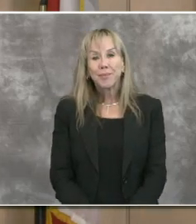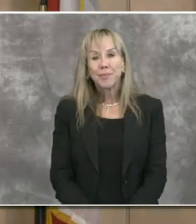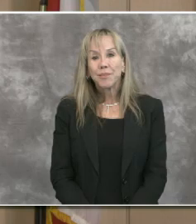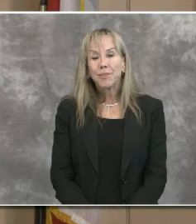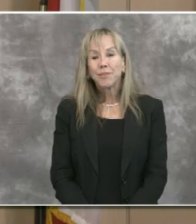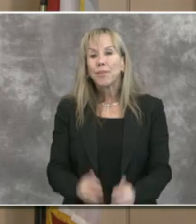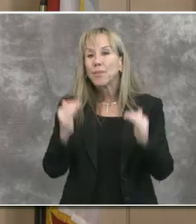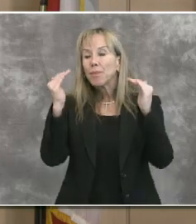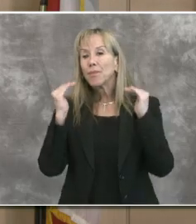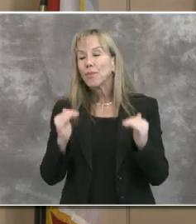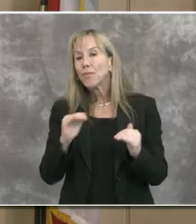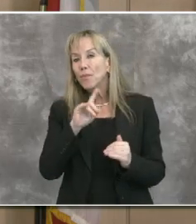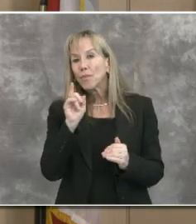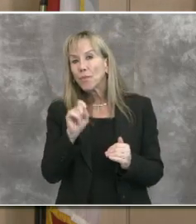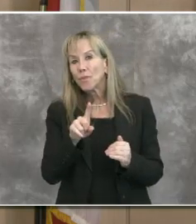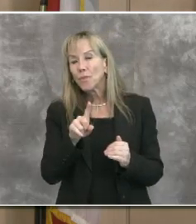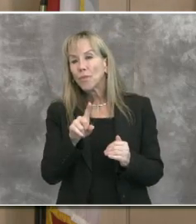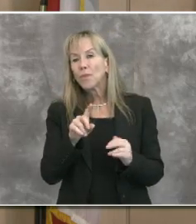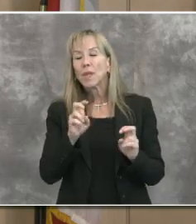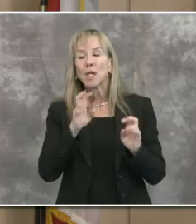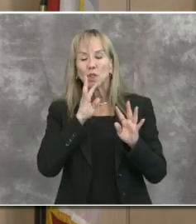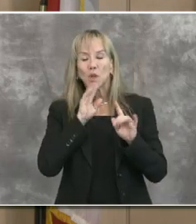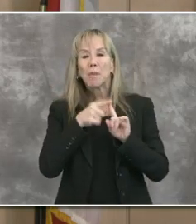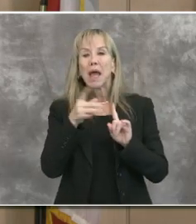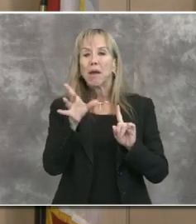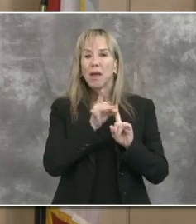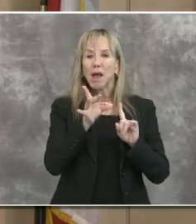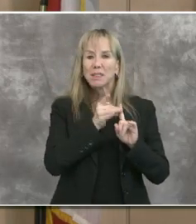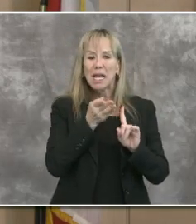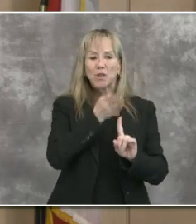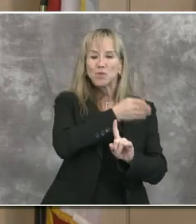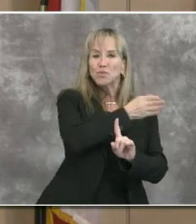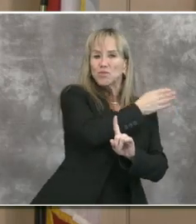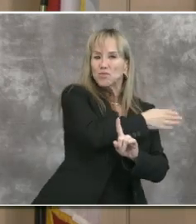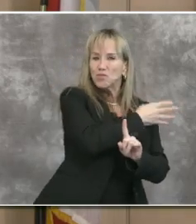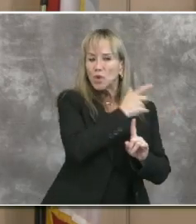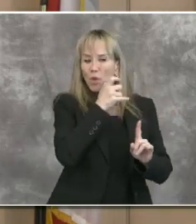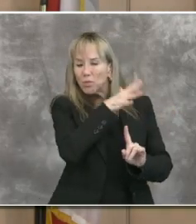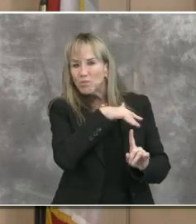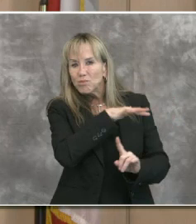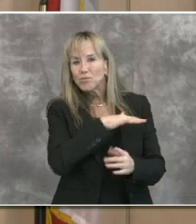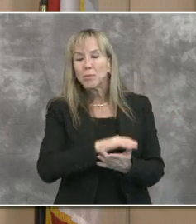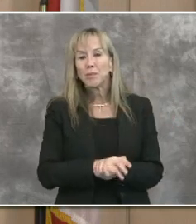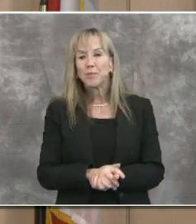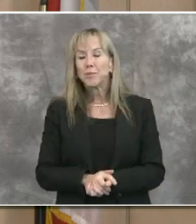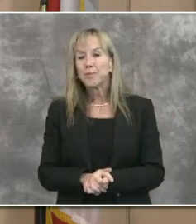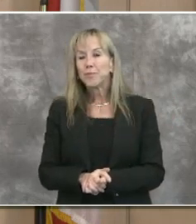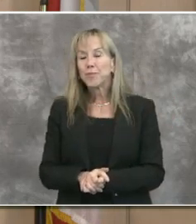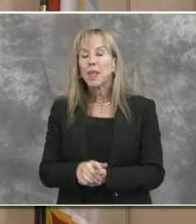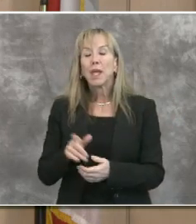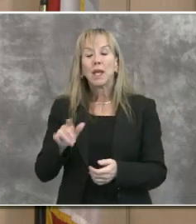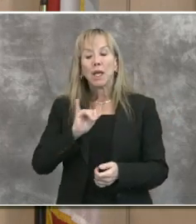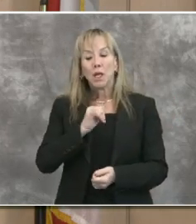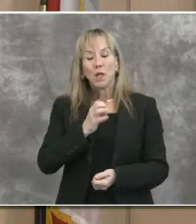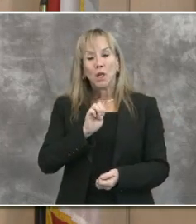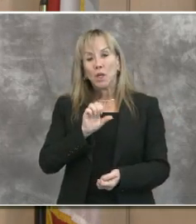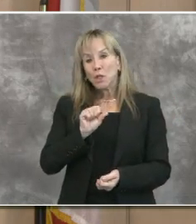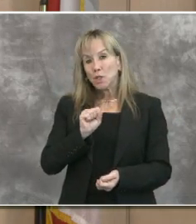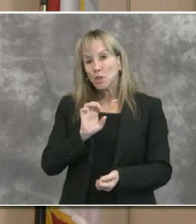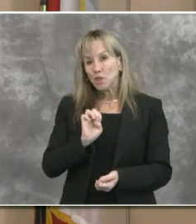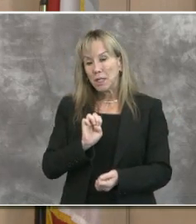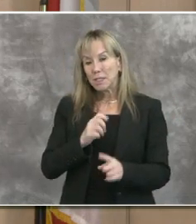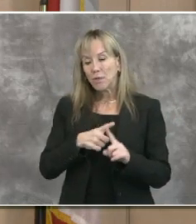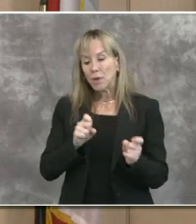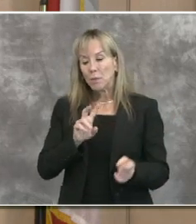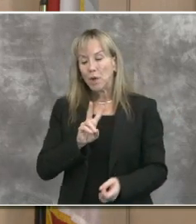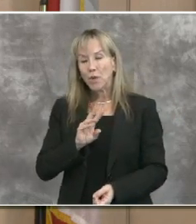This next question is going to deal with contact tracing, and Dr. Wooten will respond to that. This is from Jesse with Voice of San Diego. You